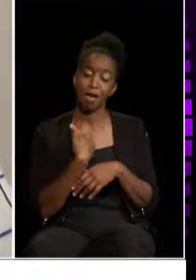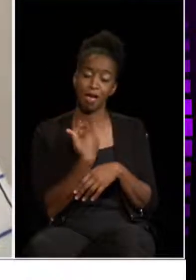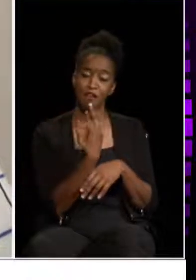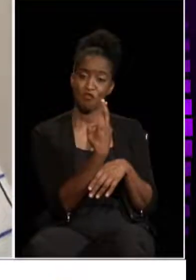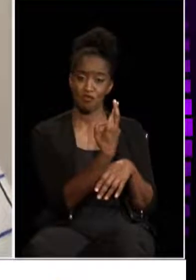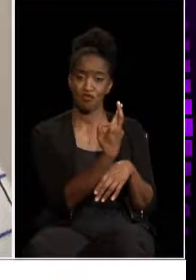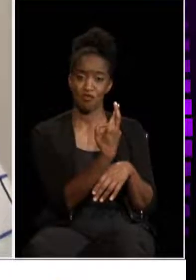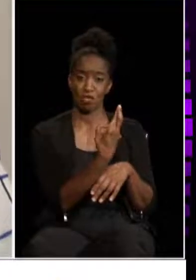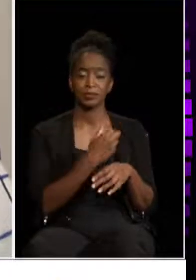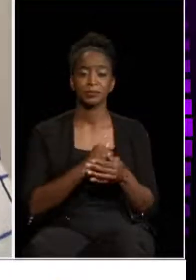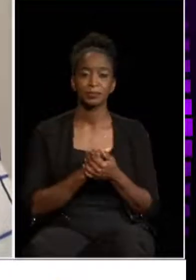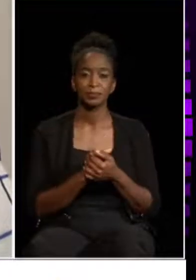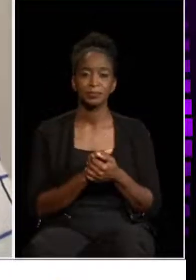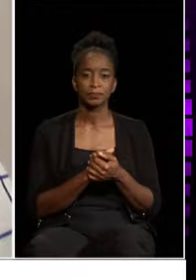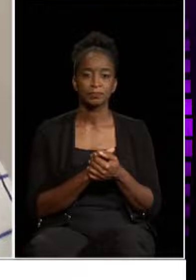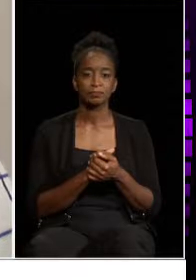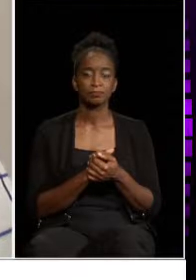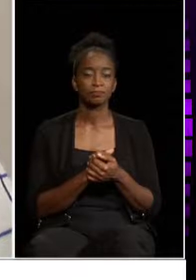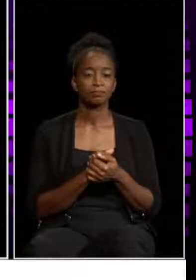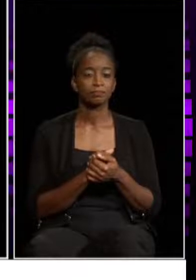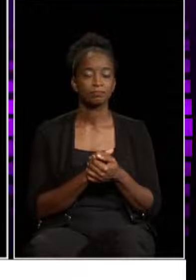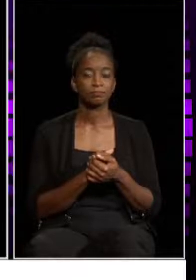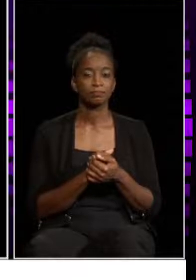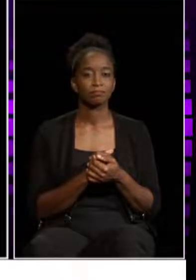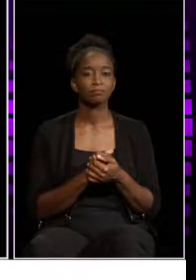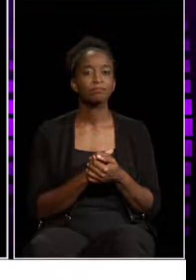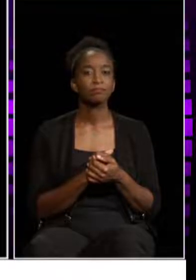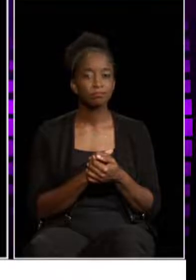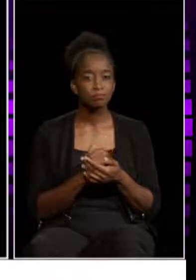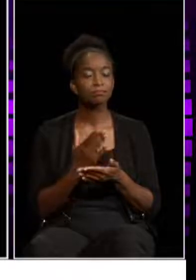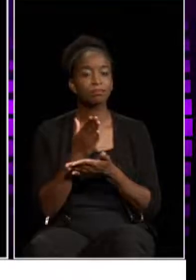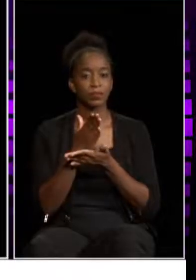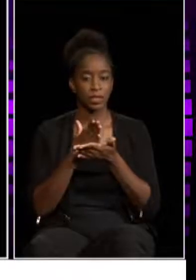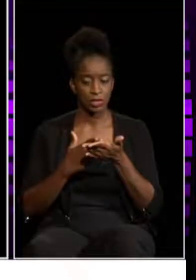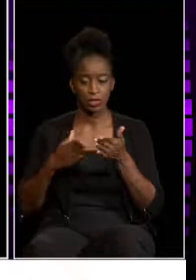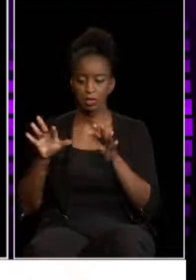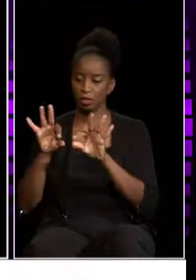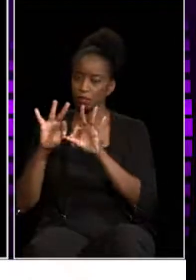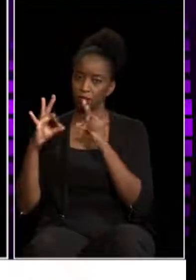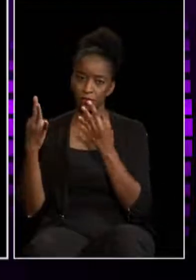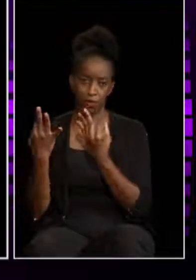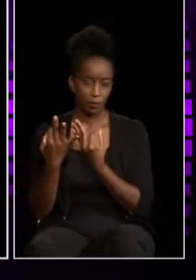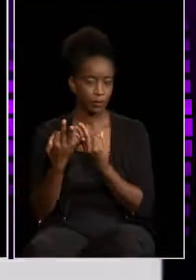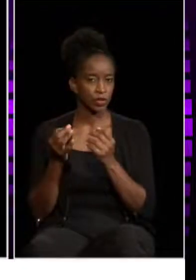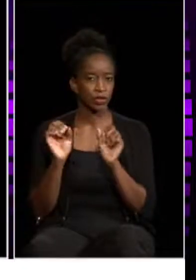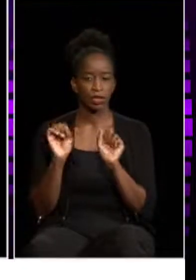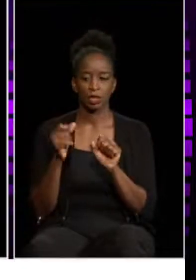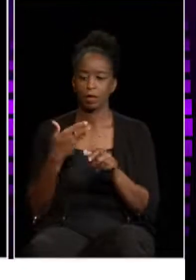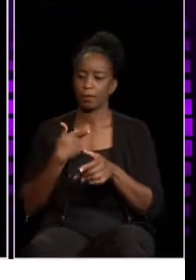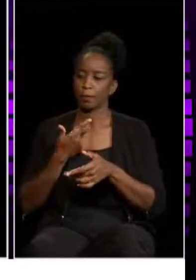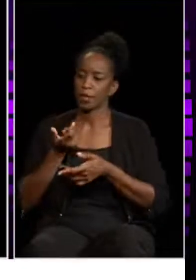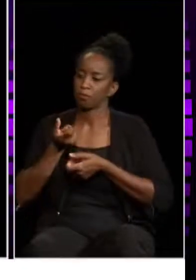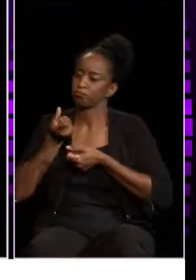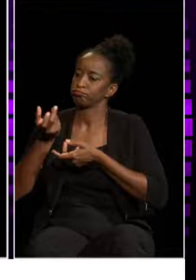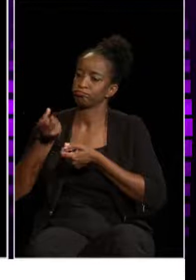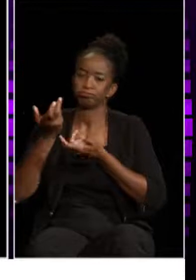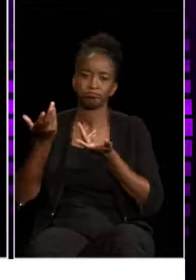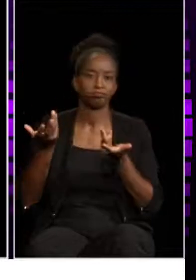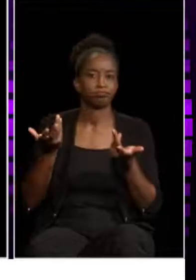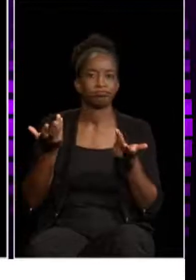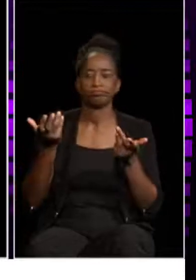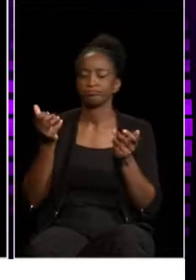I'm actually very blessed to say that I have some family members that I can reach out to, my sister, my mother, my father,